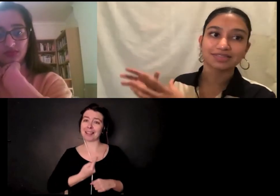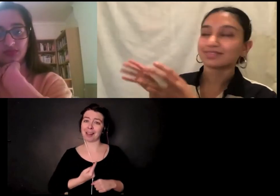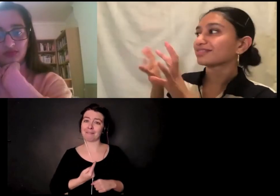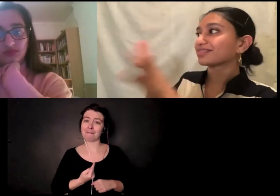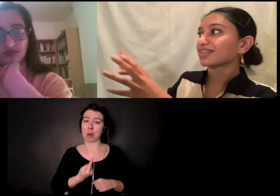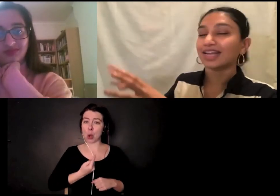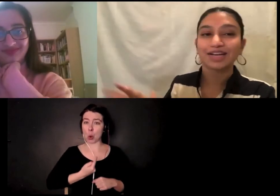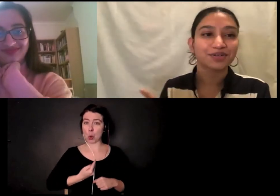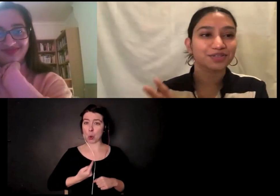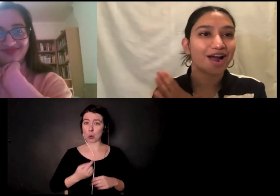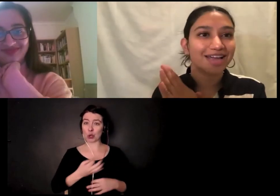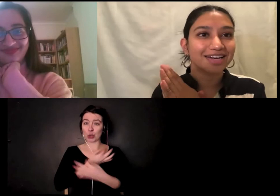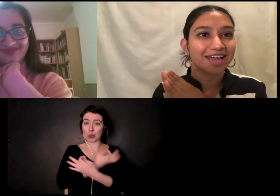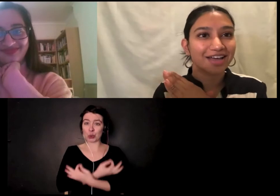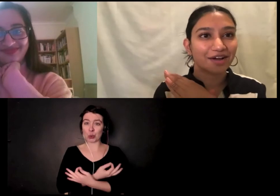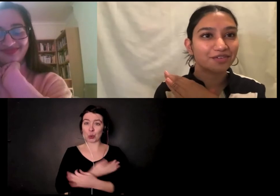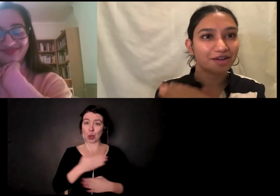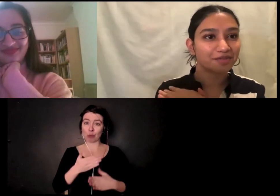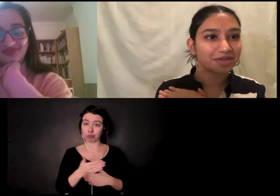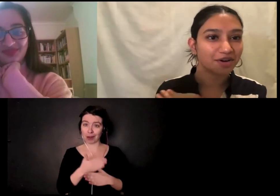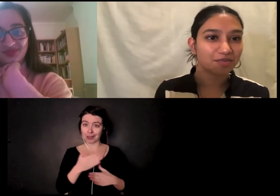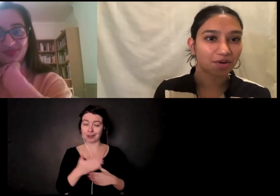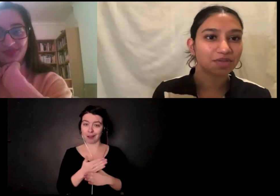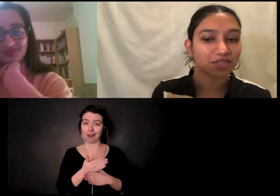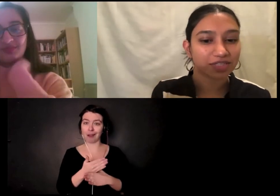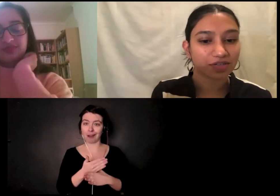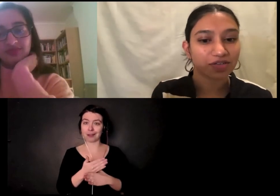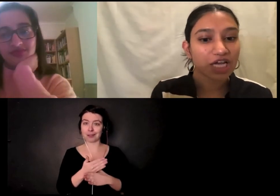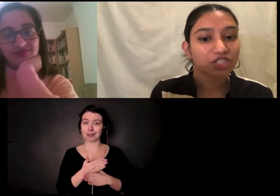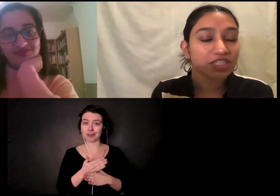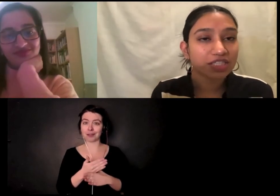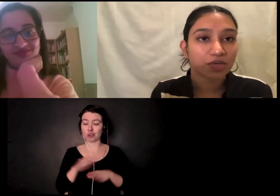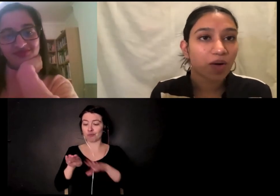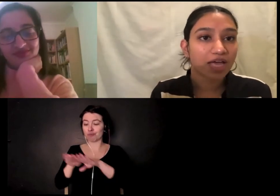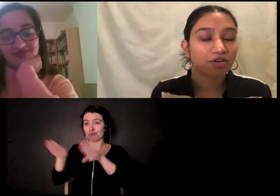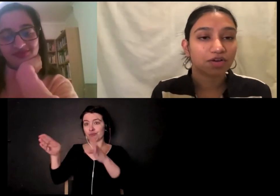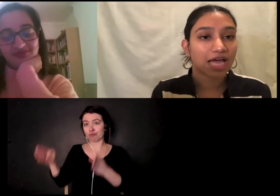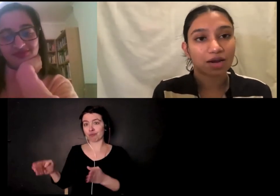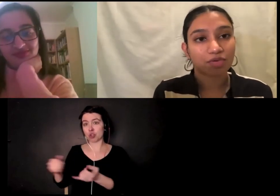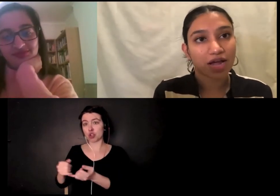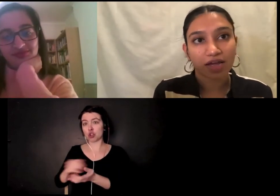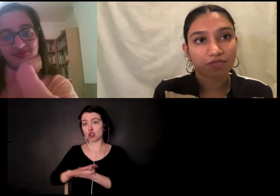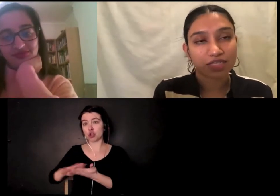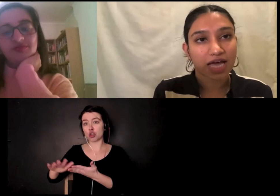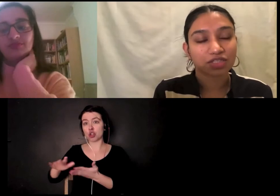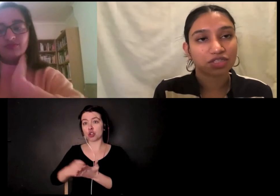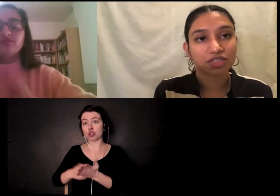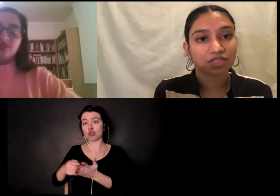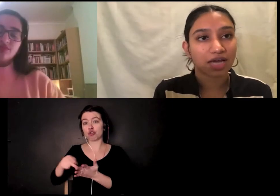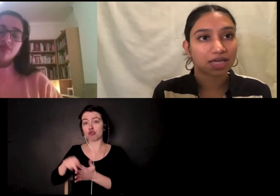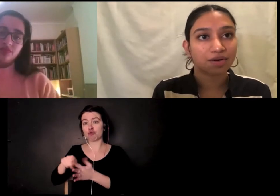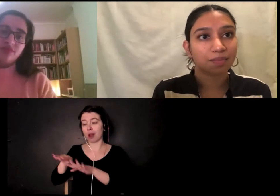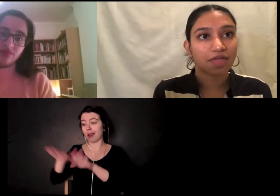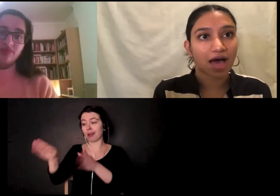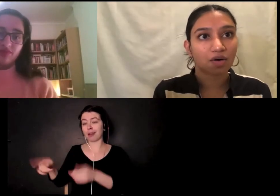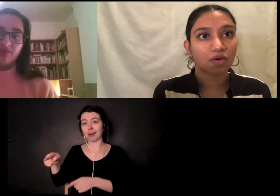my tiny little shrine that I've created for myself on my windowsill, just as a way of recalibrating every day, and just to